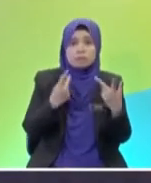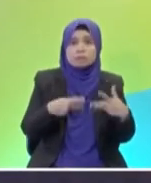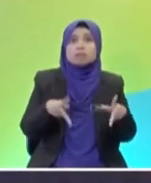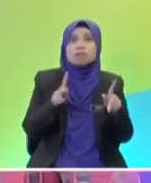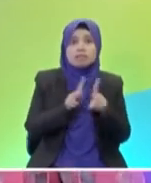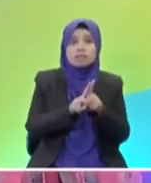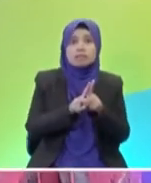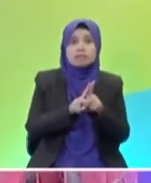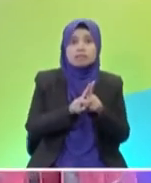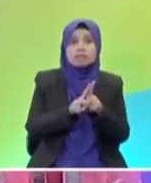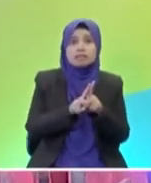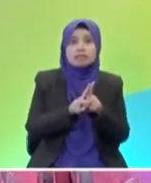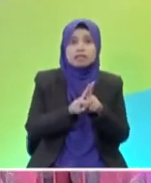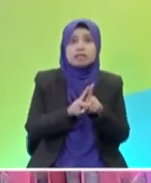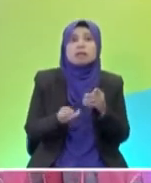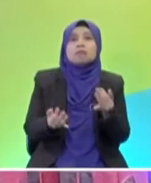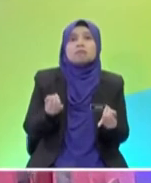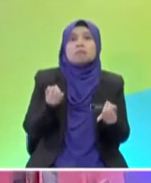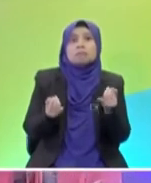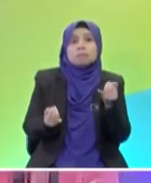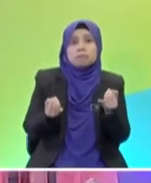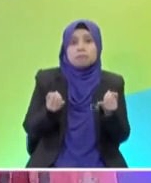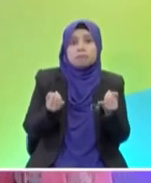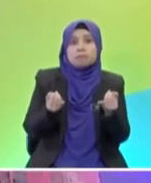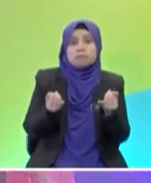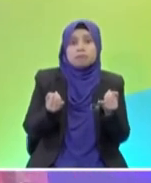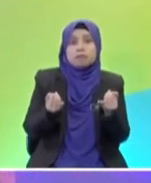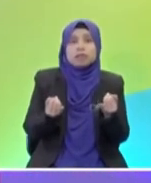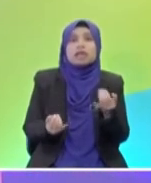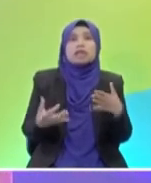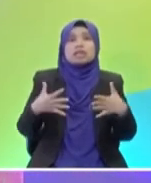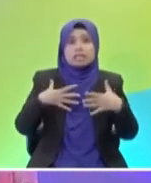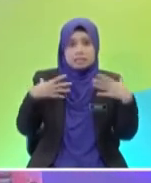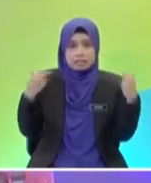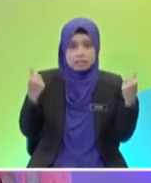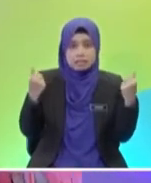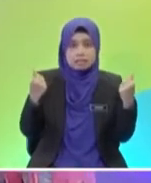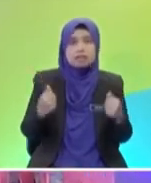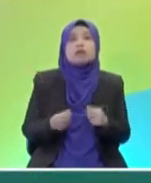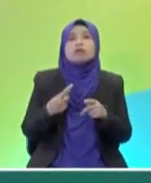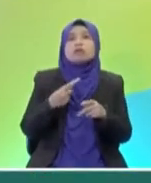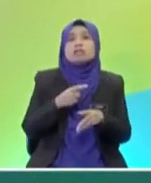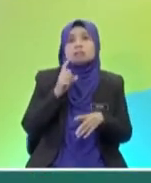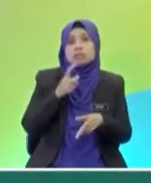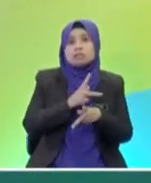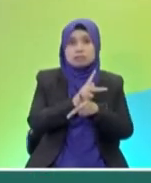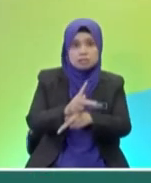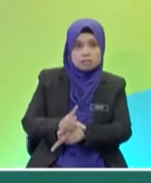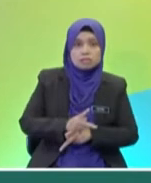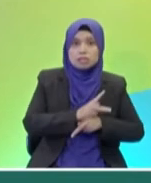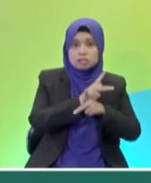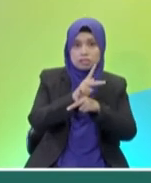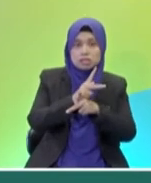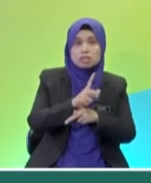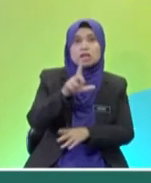conservation? Maintaining a clean and healthy environment. Okay, through this we can control logging such as selective